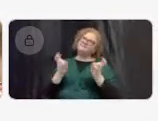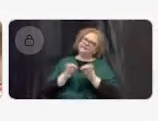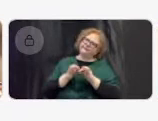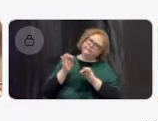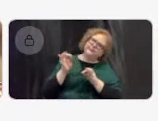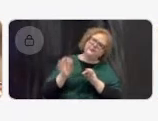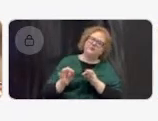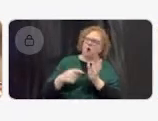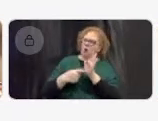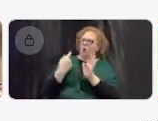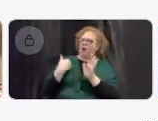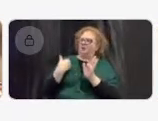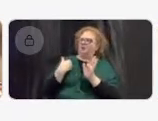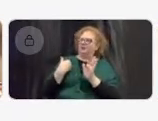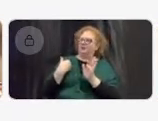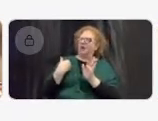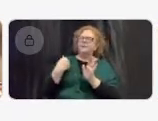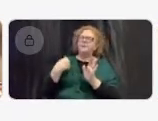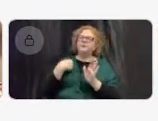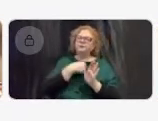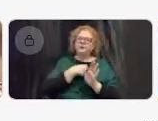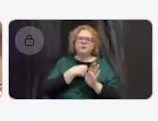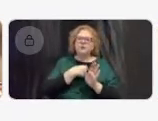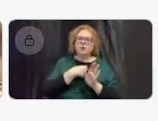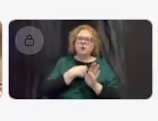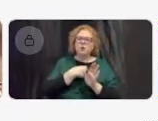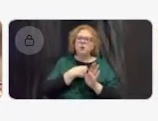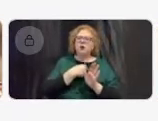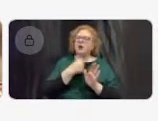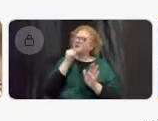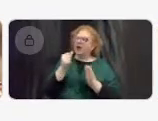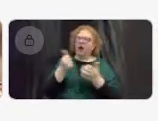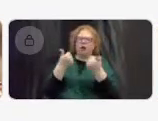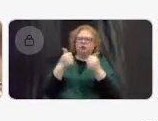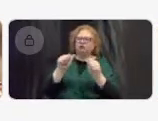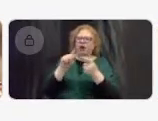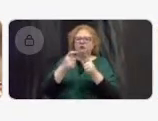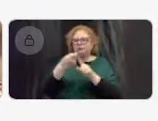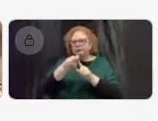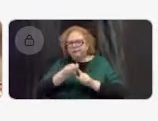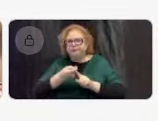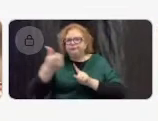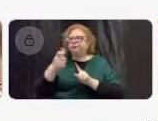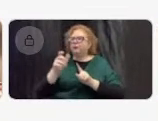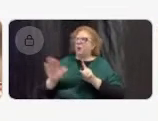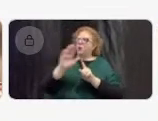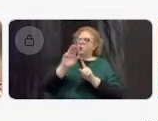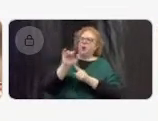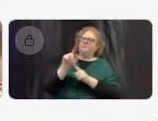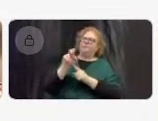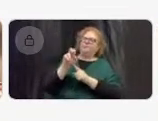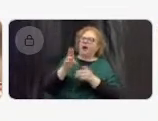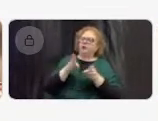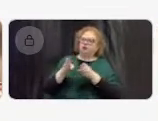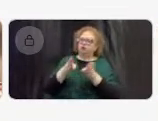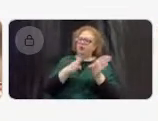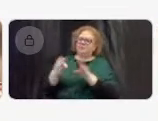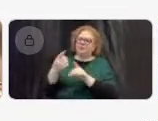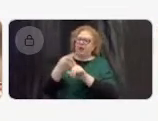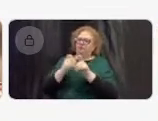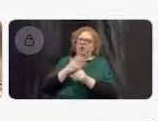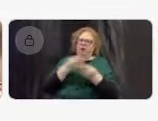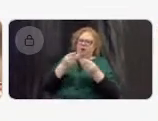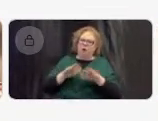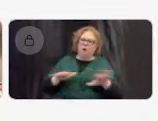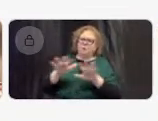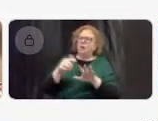lowering the width of that master street plan. We're not trying to get it off our property. We're just trying to build another good neighborhood. And it's